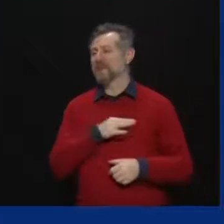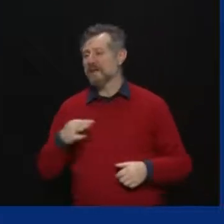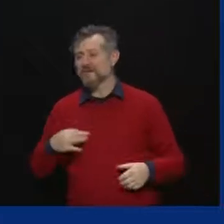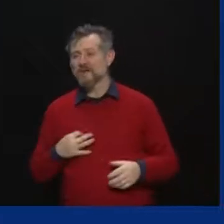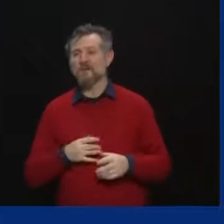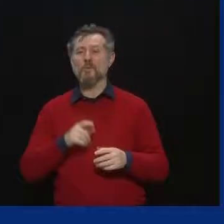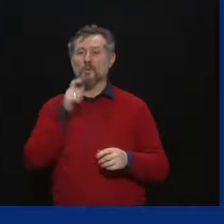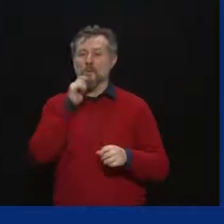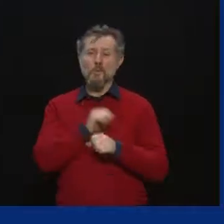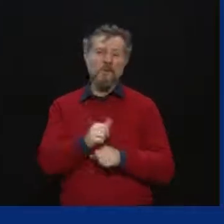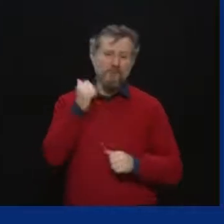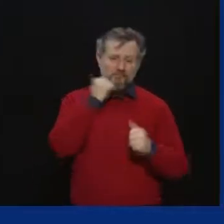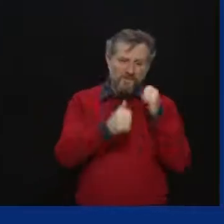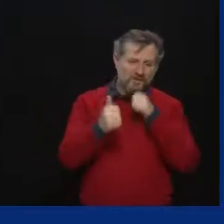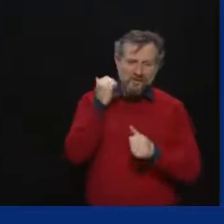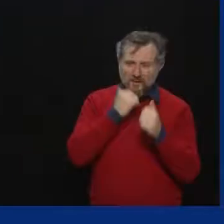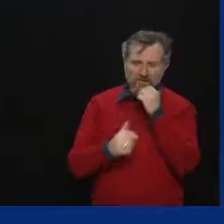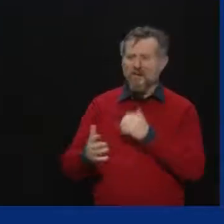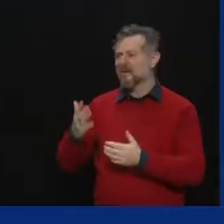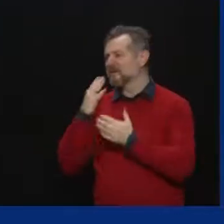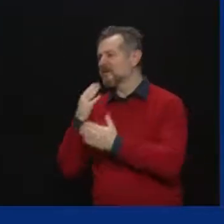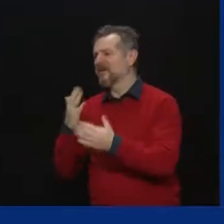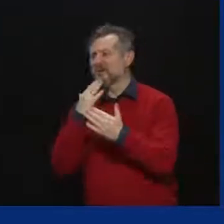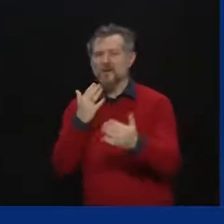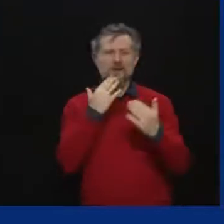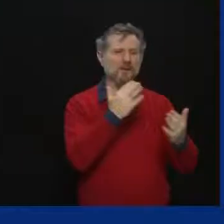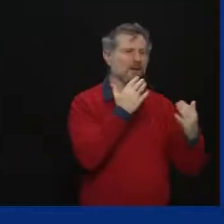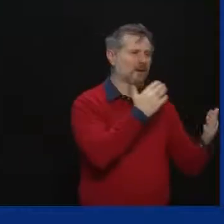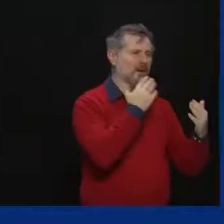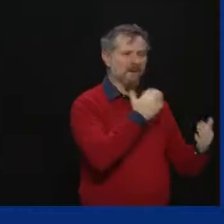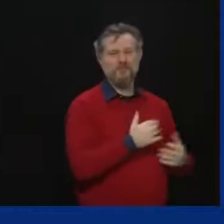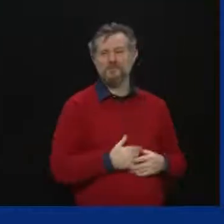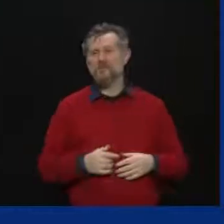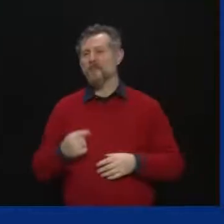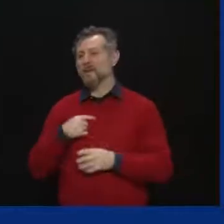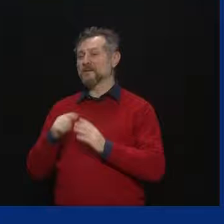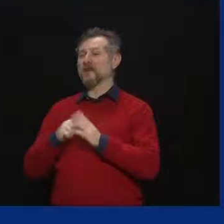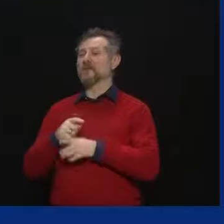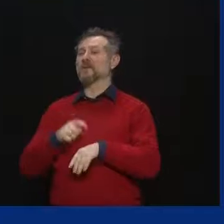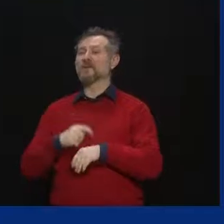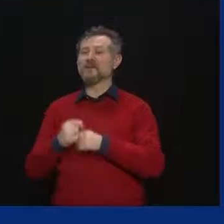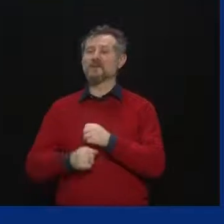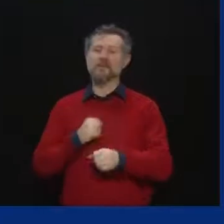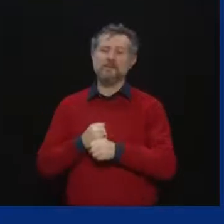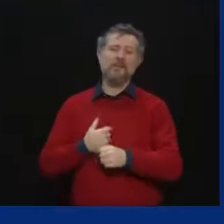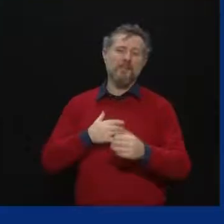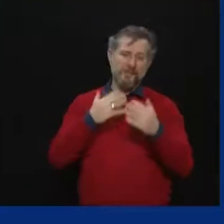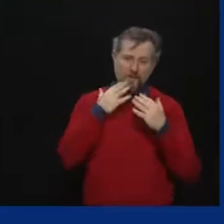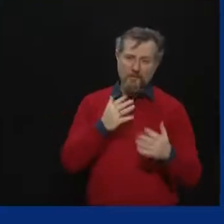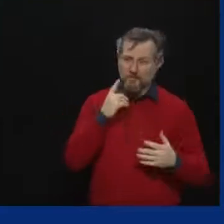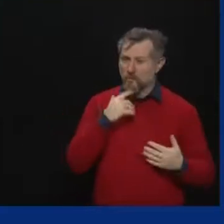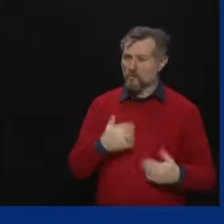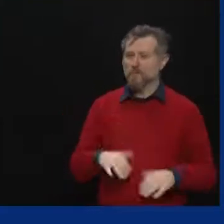lines out there every single day. This is a season of gratitude, and let's spread holiday joy and